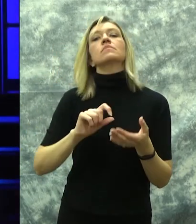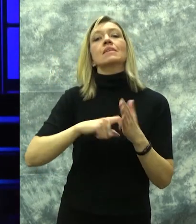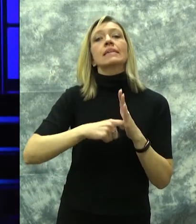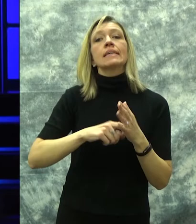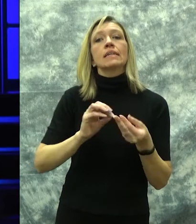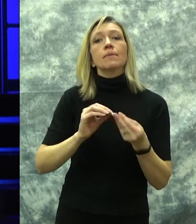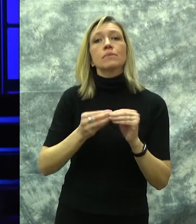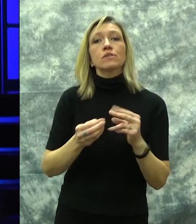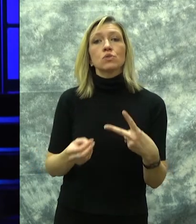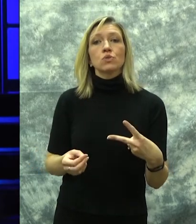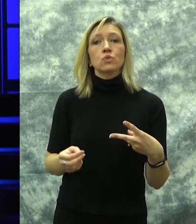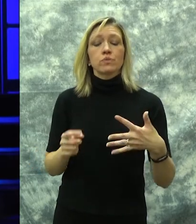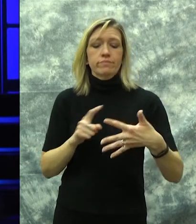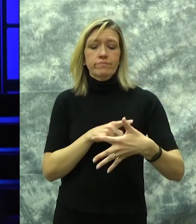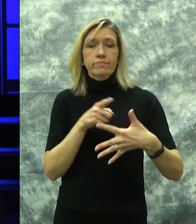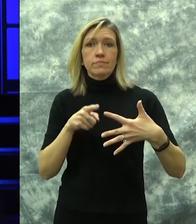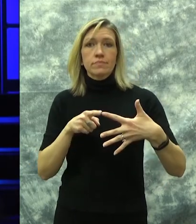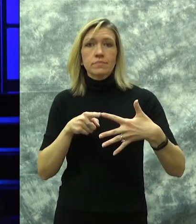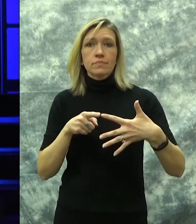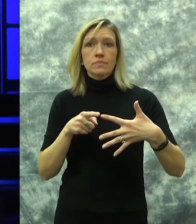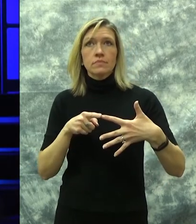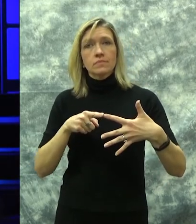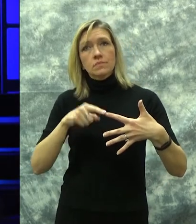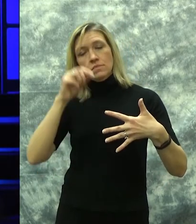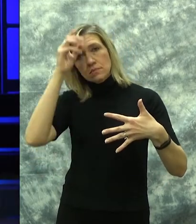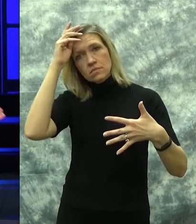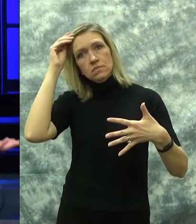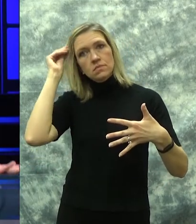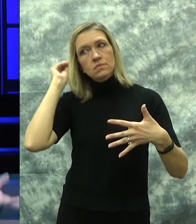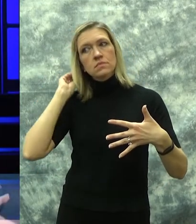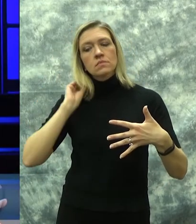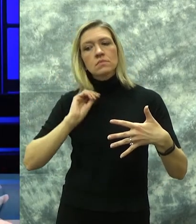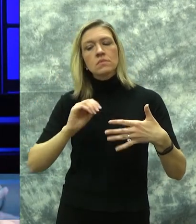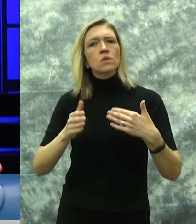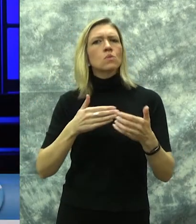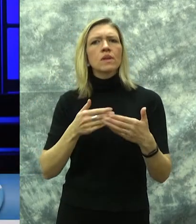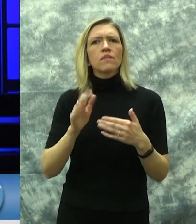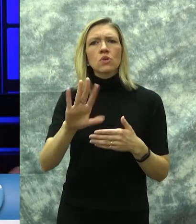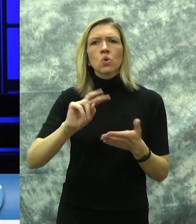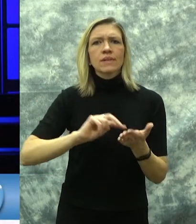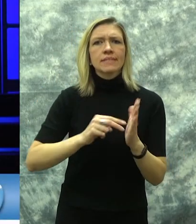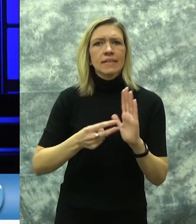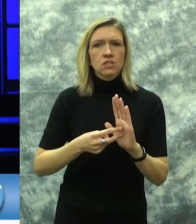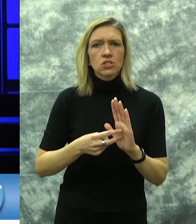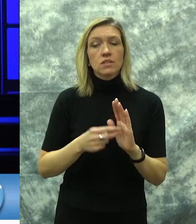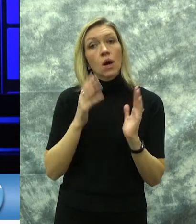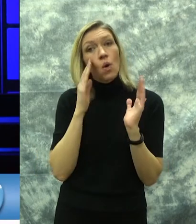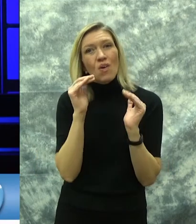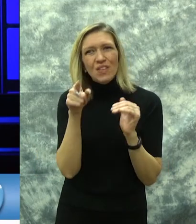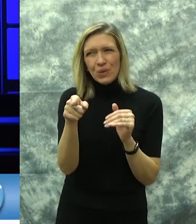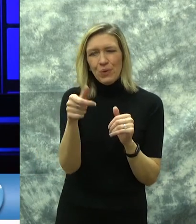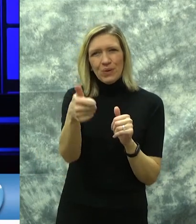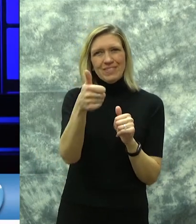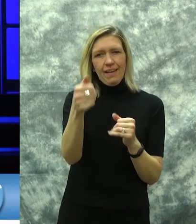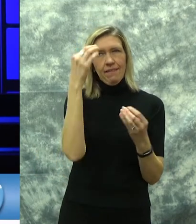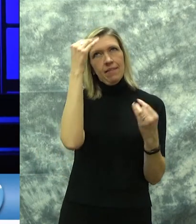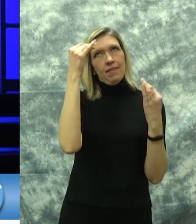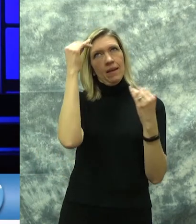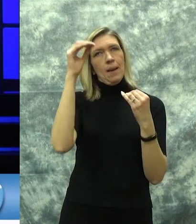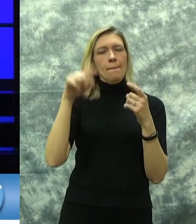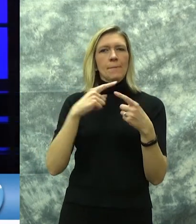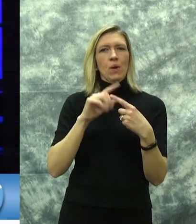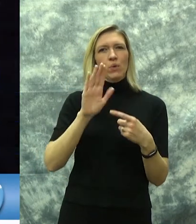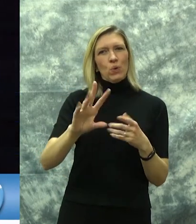is to make sure whatever your intentions are, and hopefully you're thinking about your intentions for your health and well-being this year as we're giving